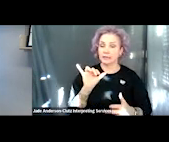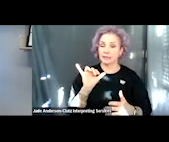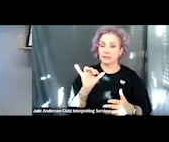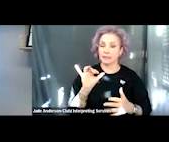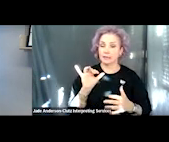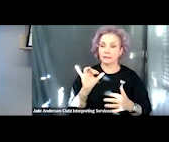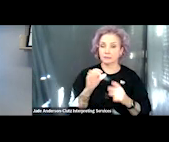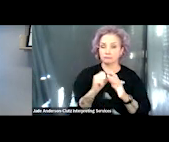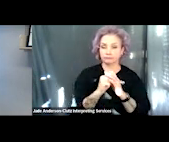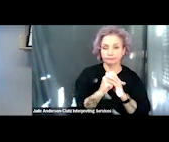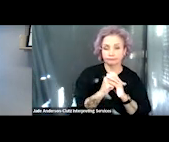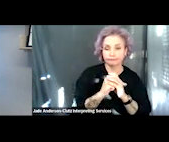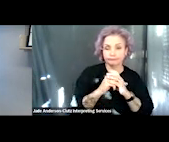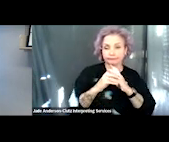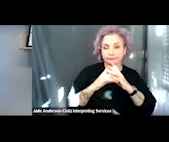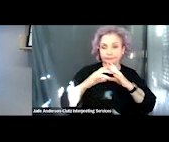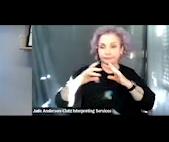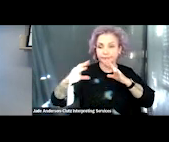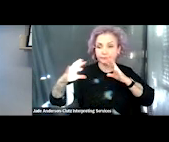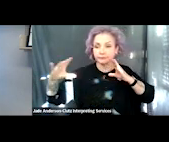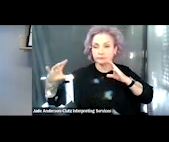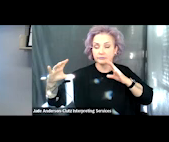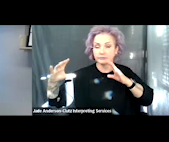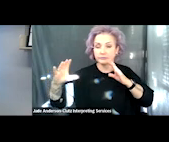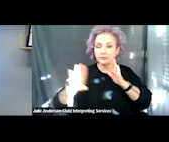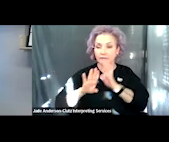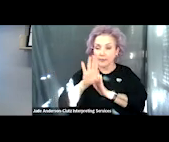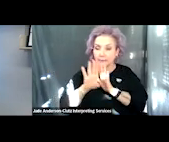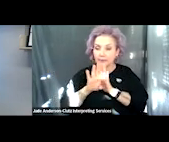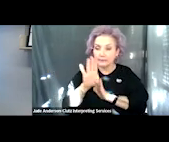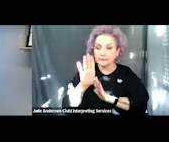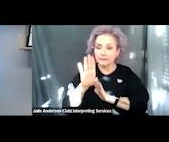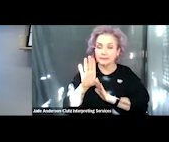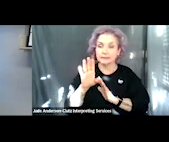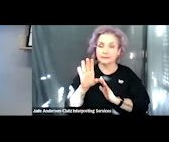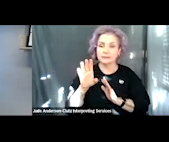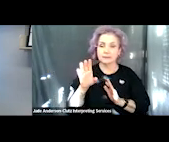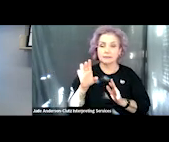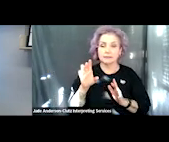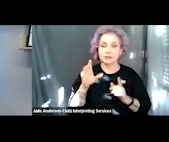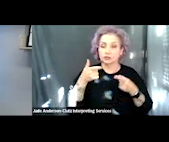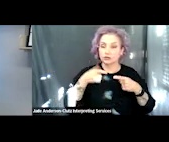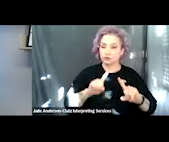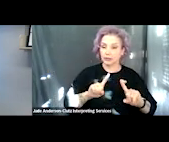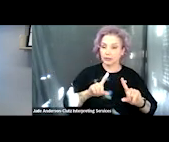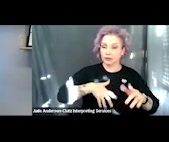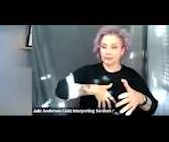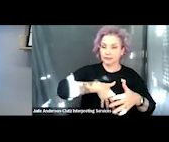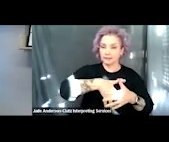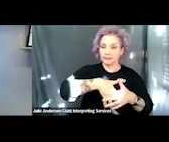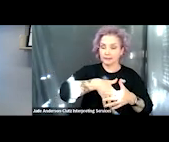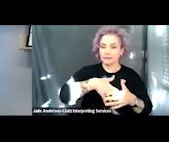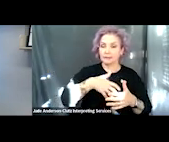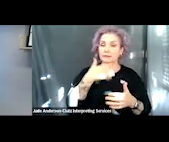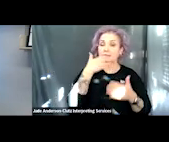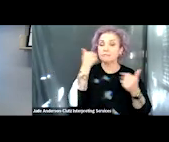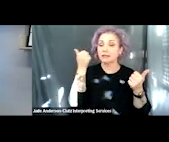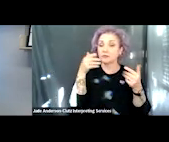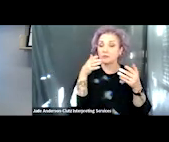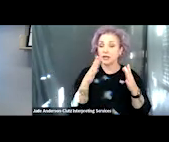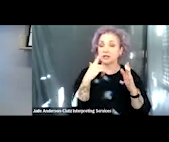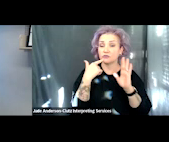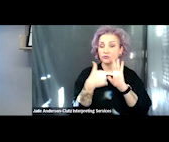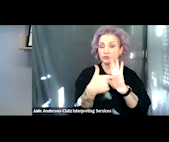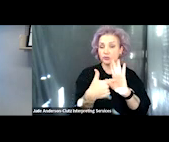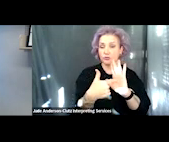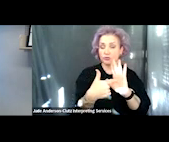highlight how much development, how much actually goes on in gestation. So the easiest way to think, to see this